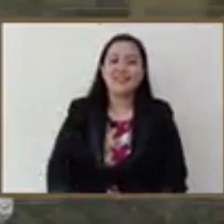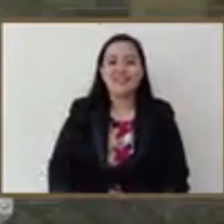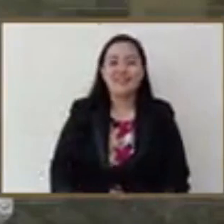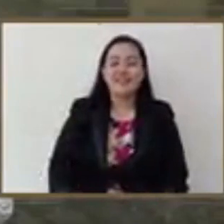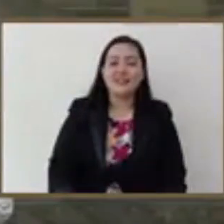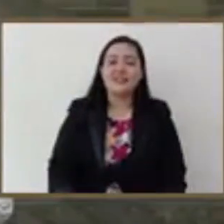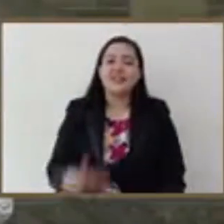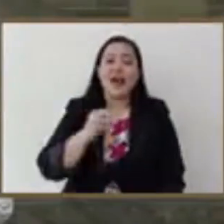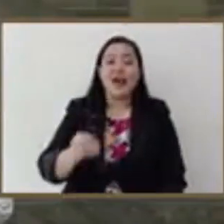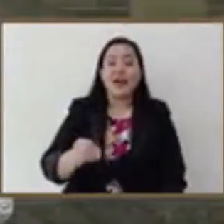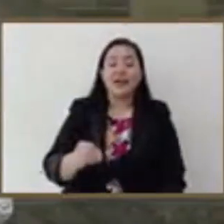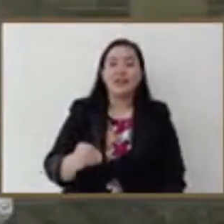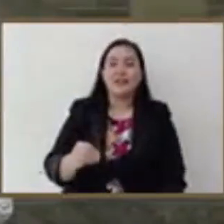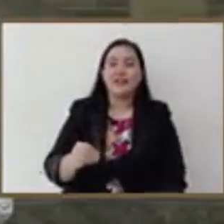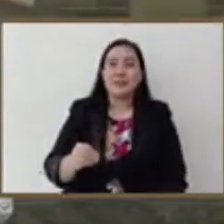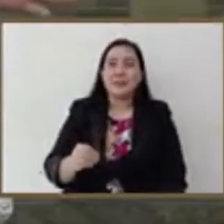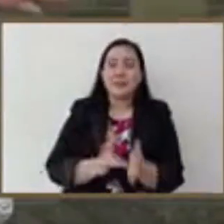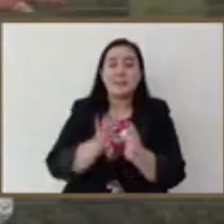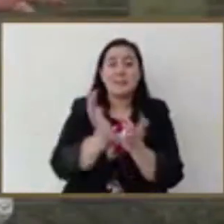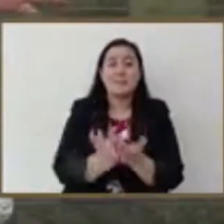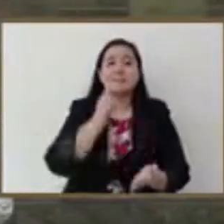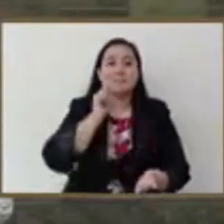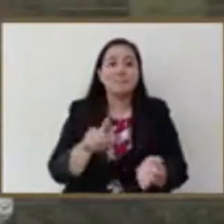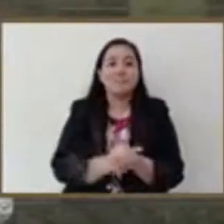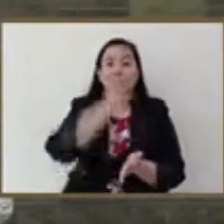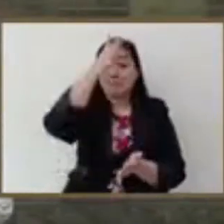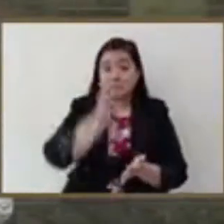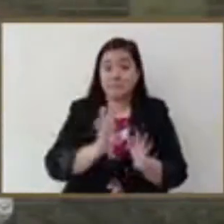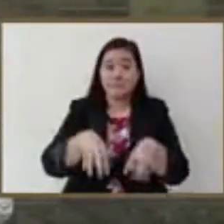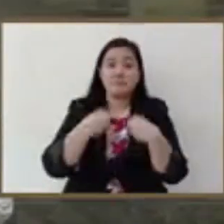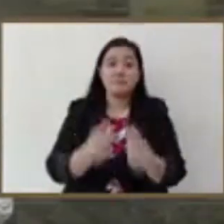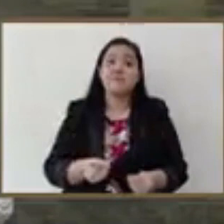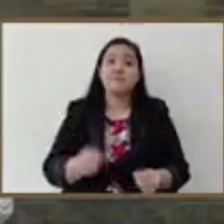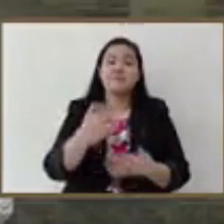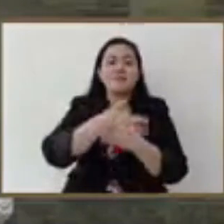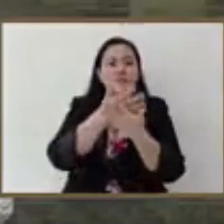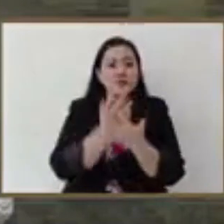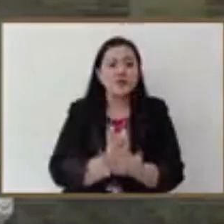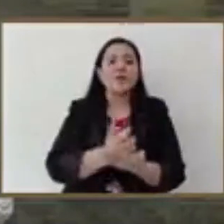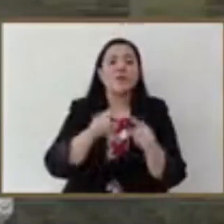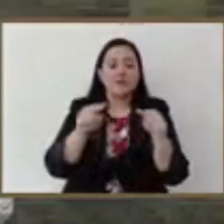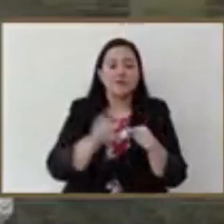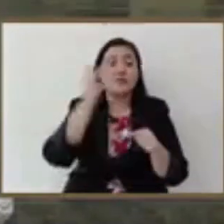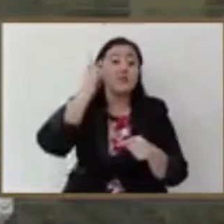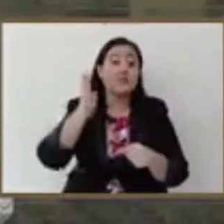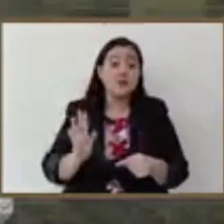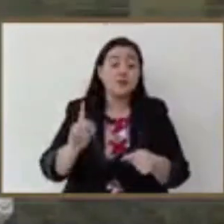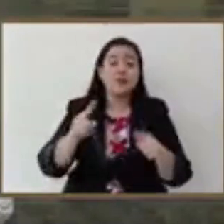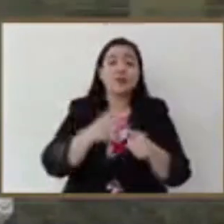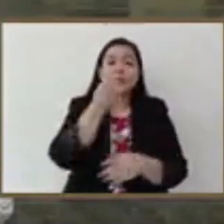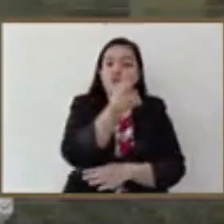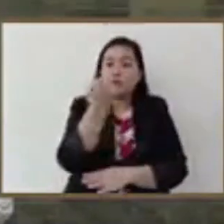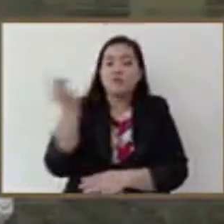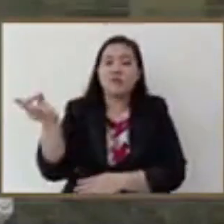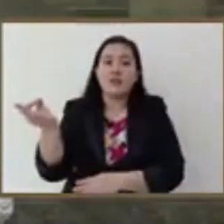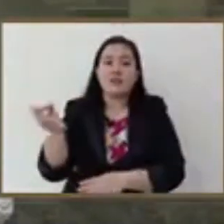kapatid, and God set some in the church. What? Pastor. You see that? To what? To nourish the church, to give the word of